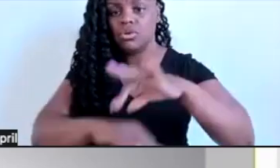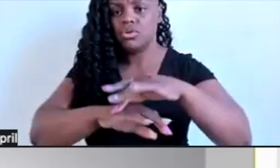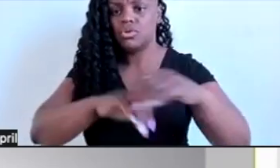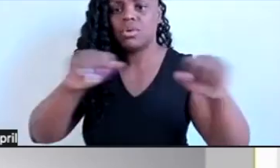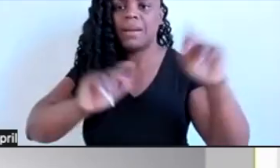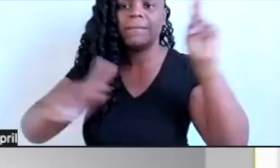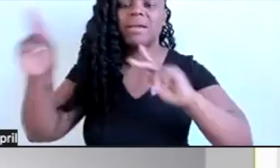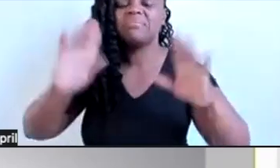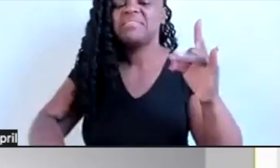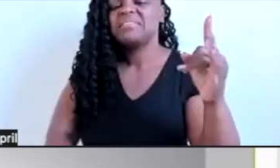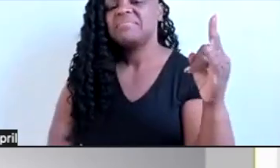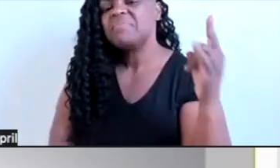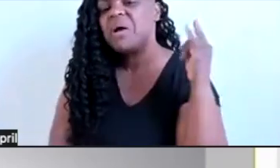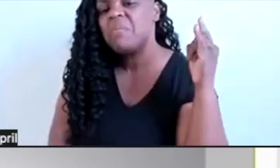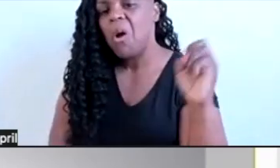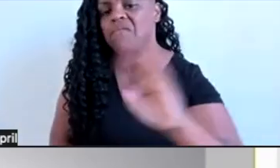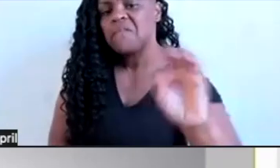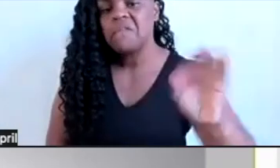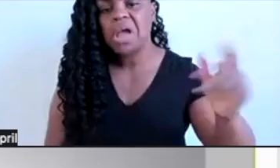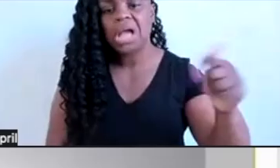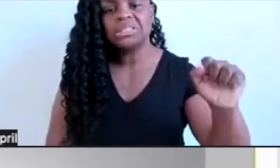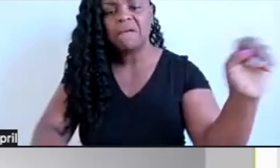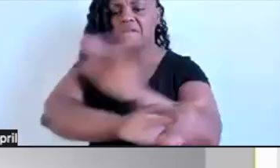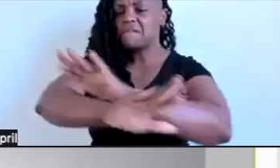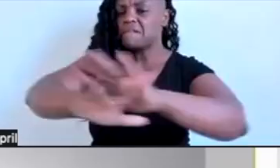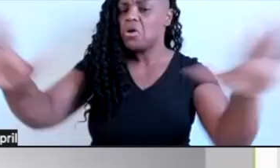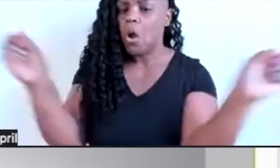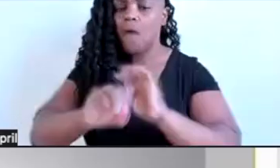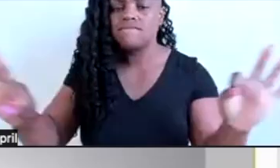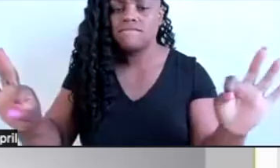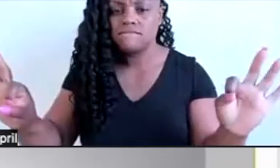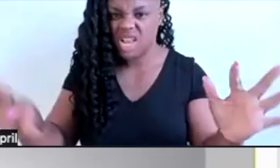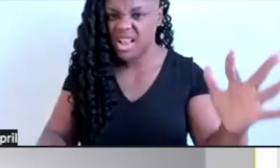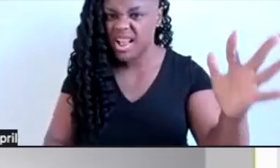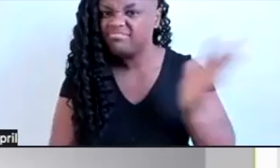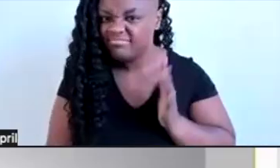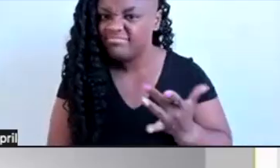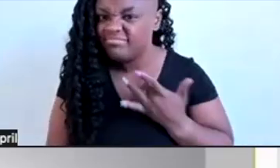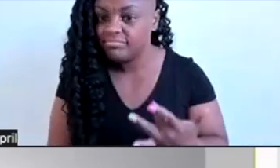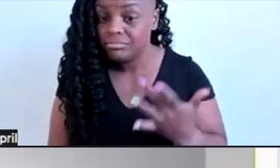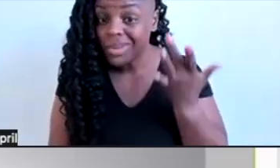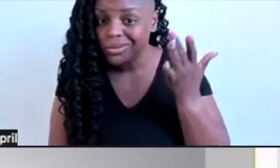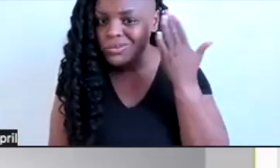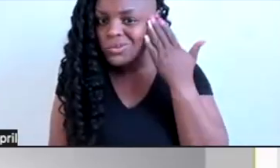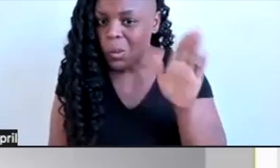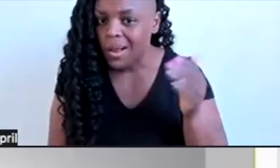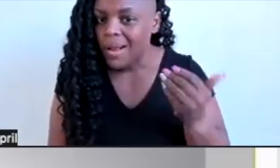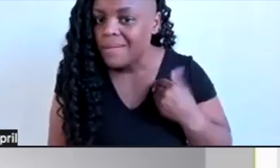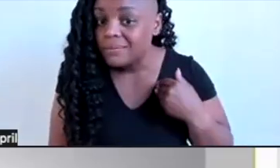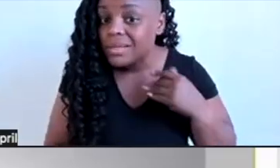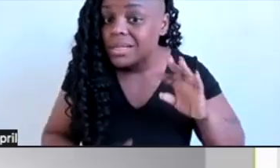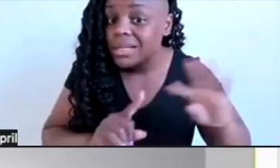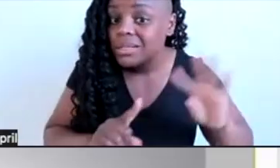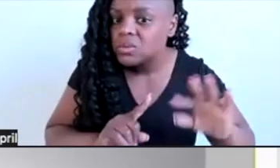their neighborhood. Since no one knew if there were really leaks, they had to wait for the utility company to come out and check